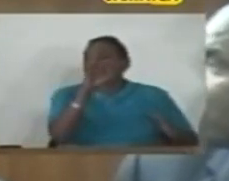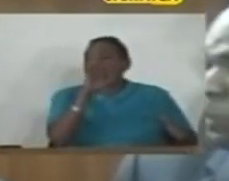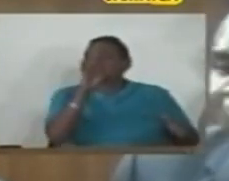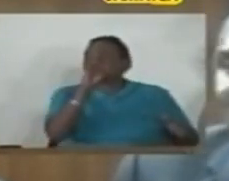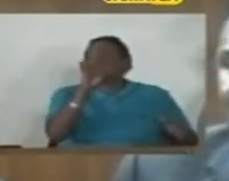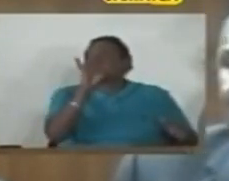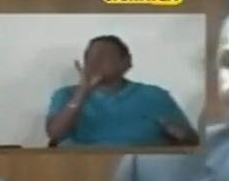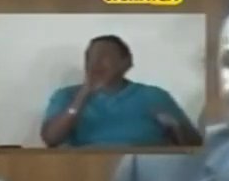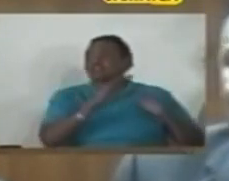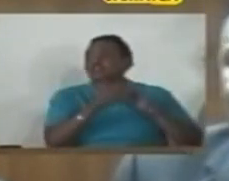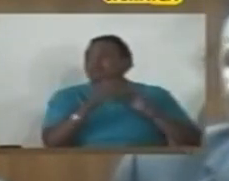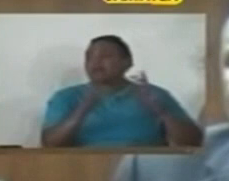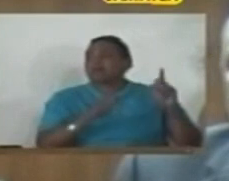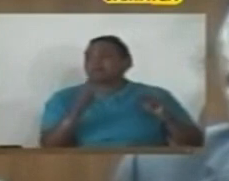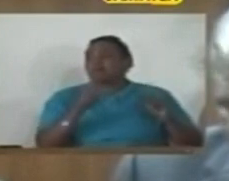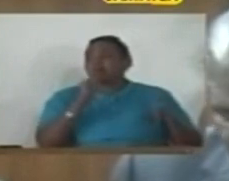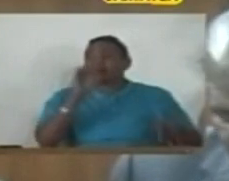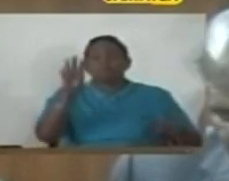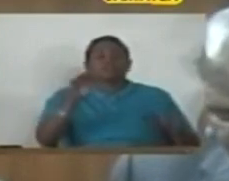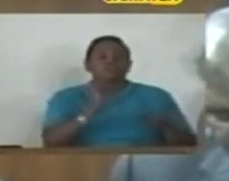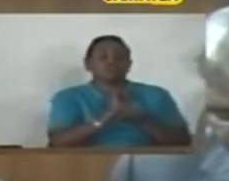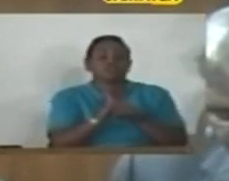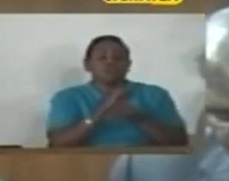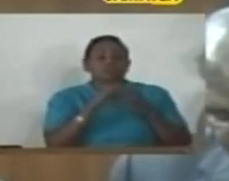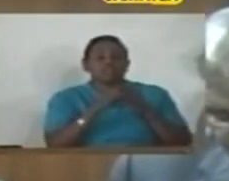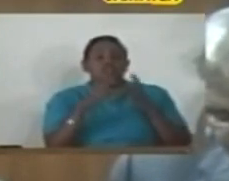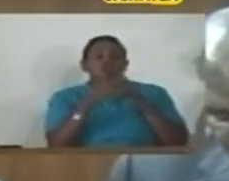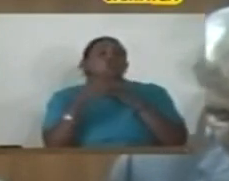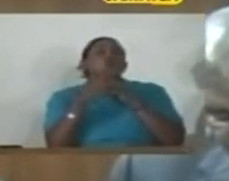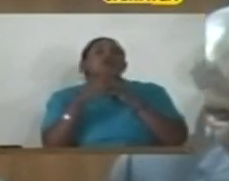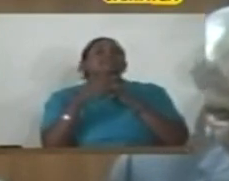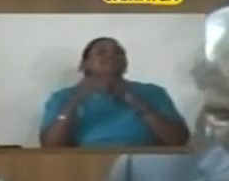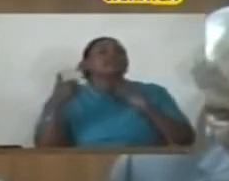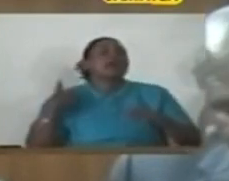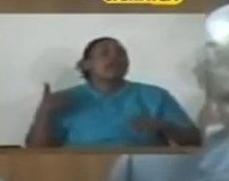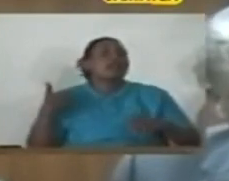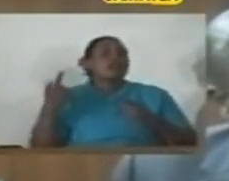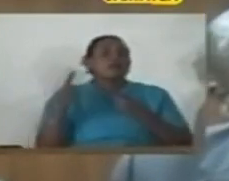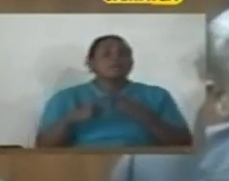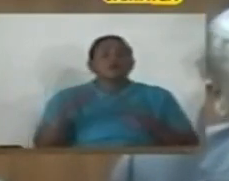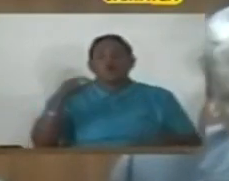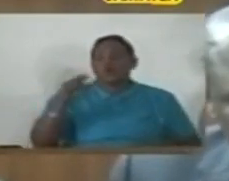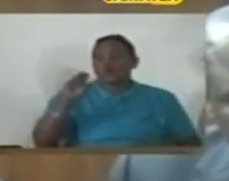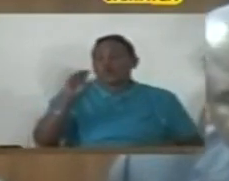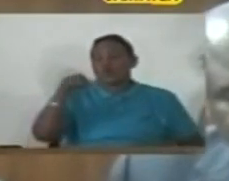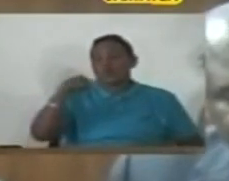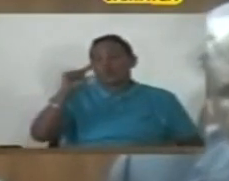16,778 Jamaicans were placed in jobs in the United States, Canada, and Guantanamo Bay.